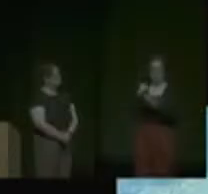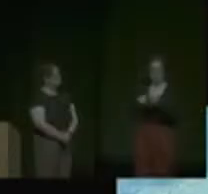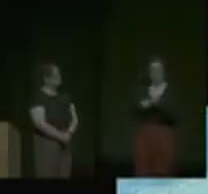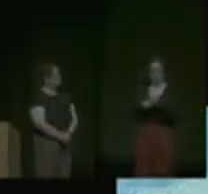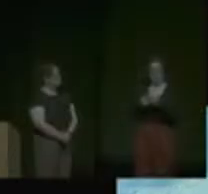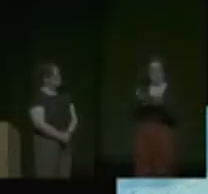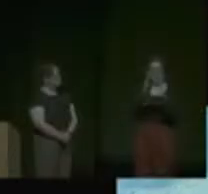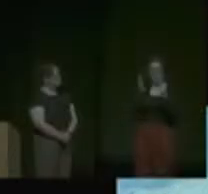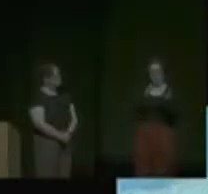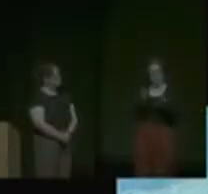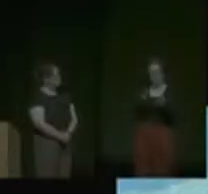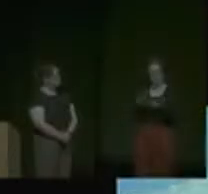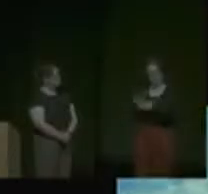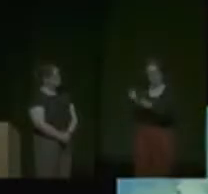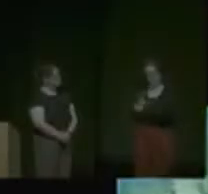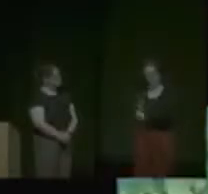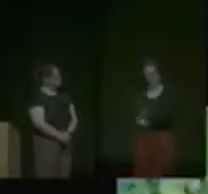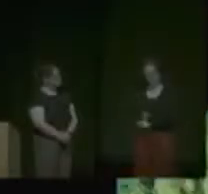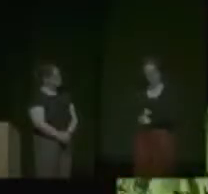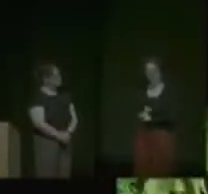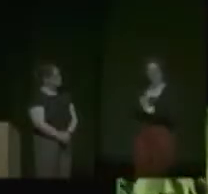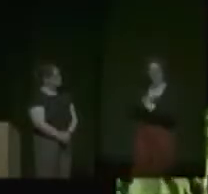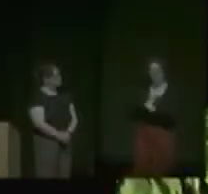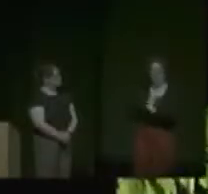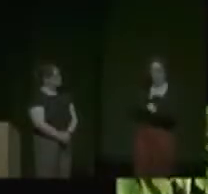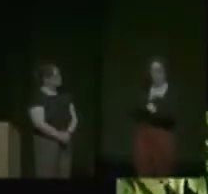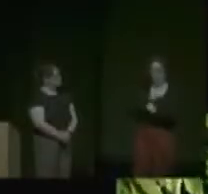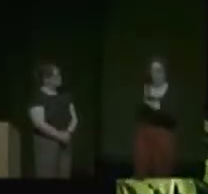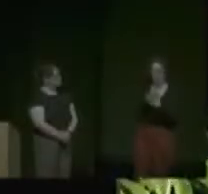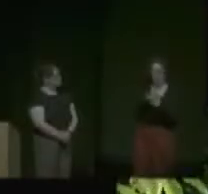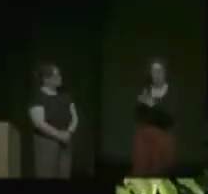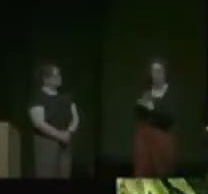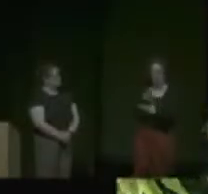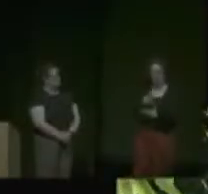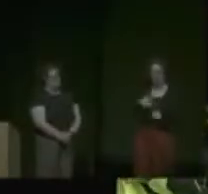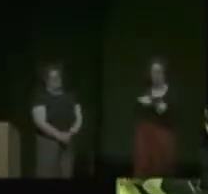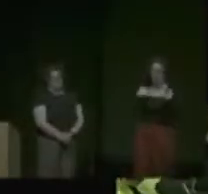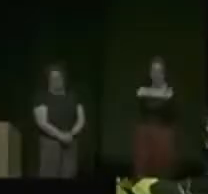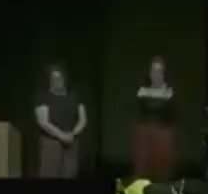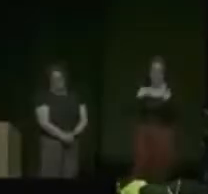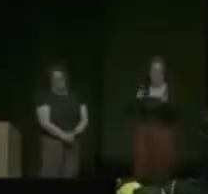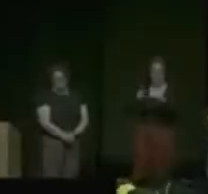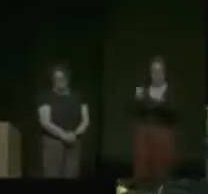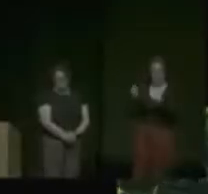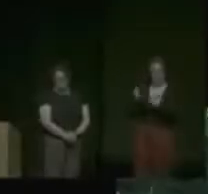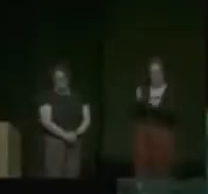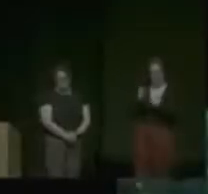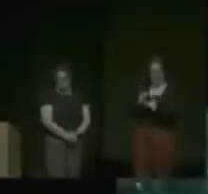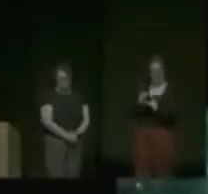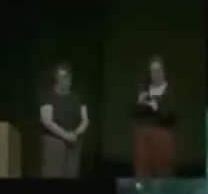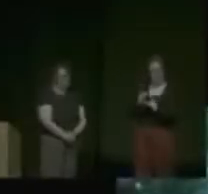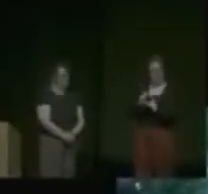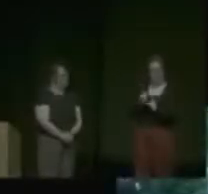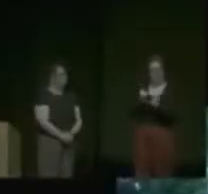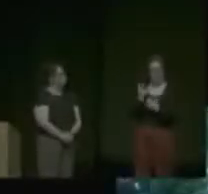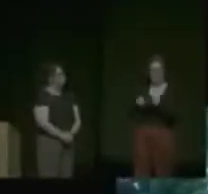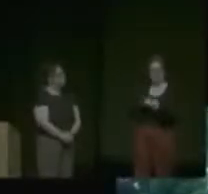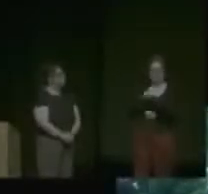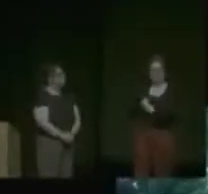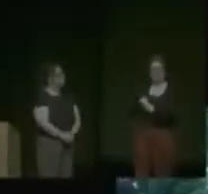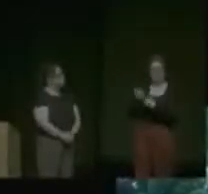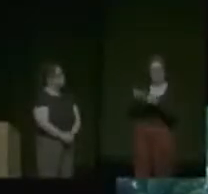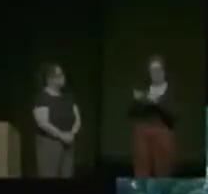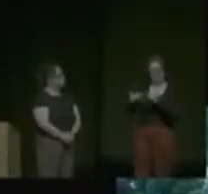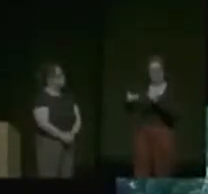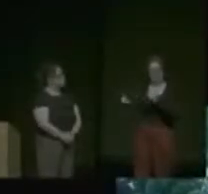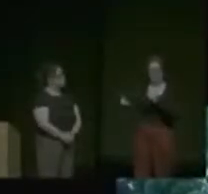and coordinated to minimize disruptions to the public, there will be park and trail closures over the next several years. Although the